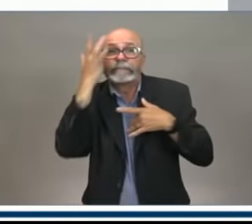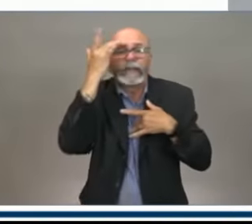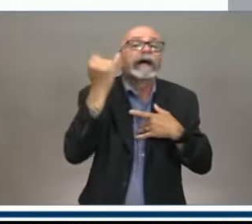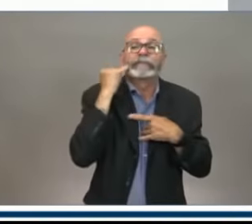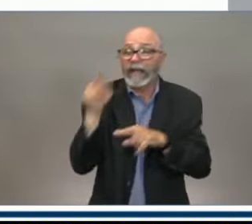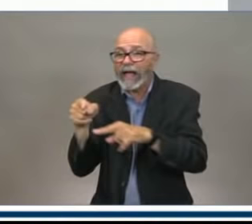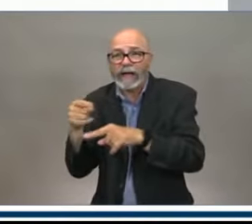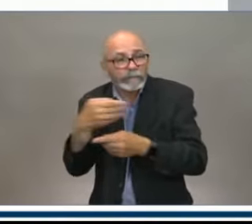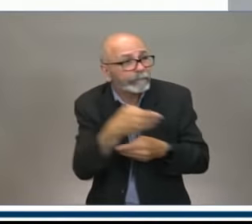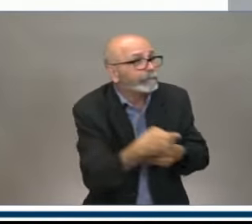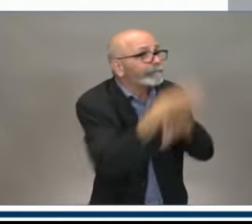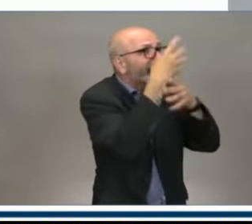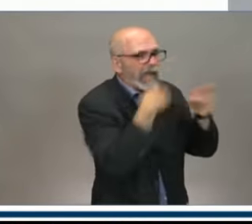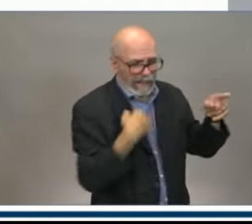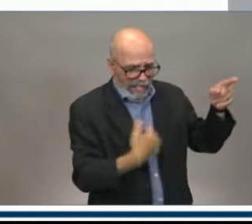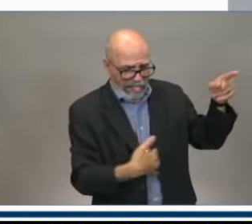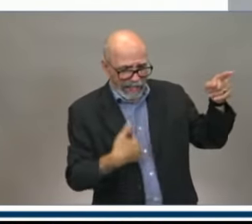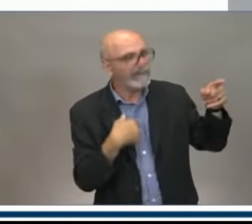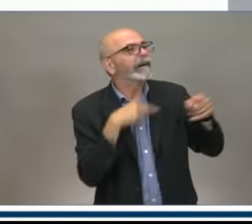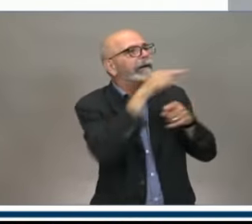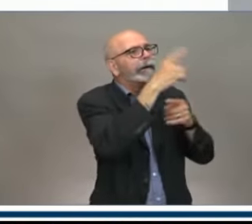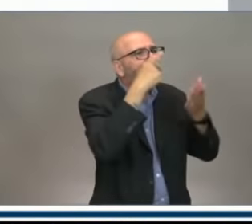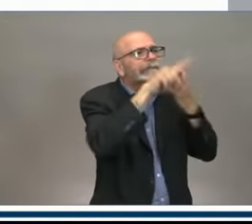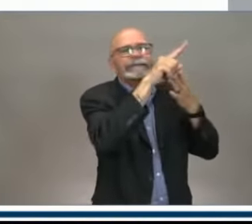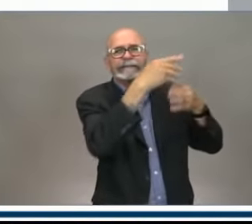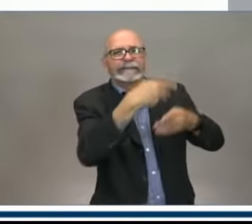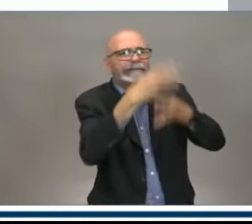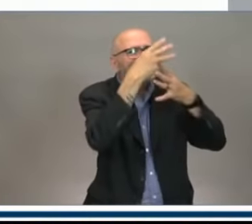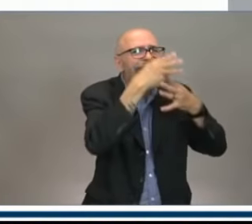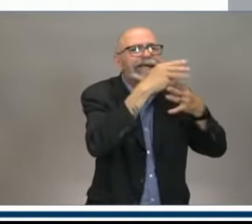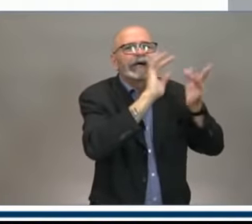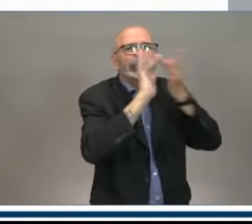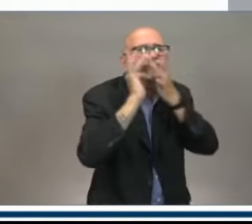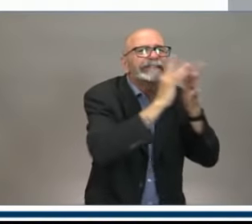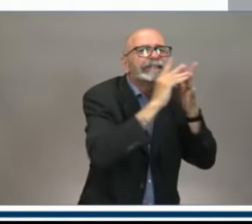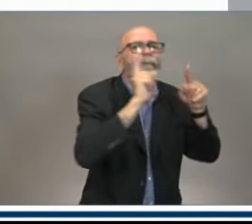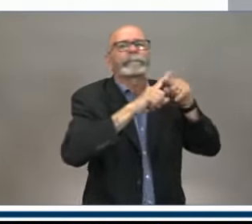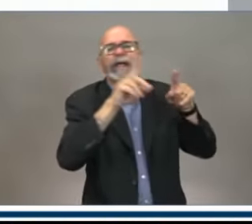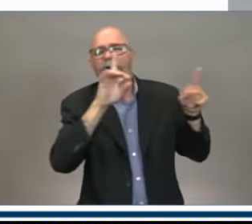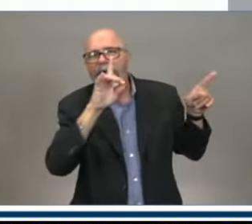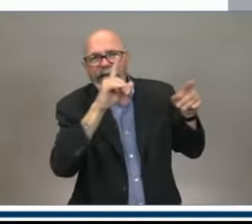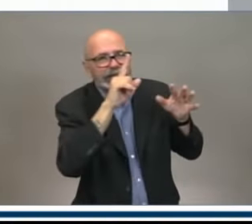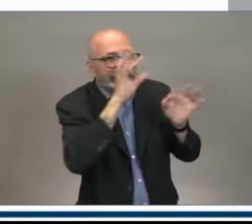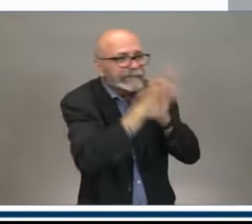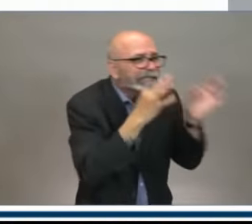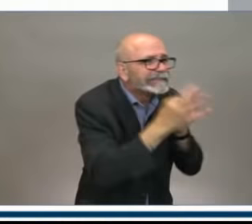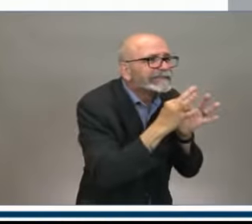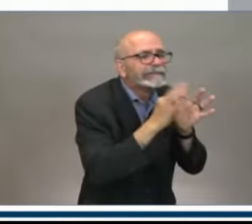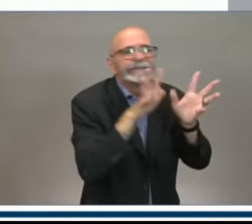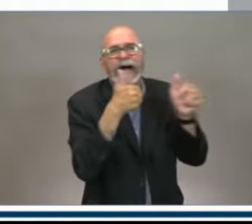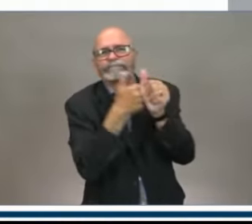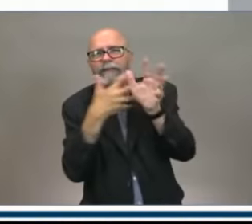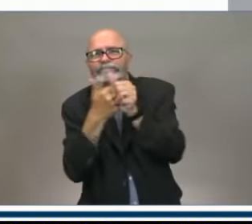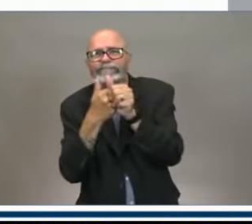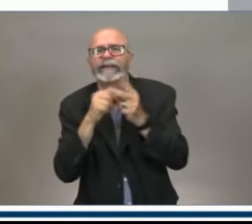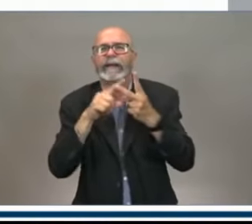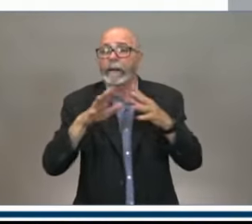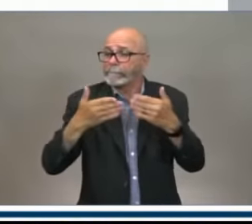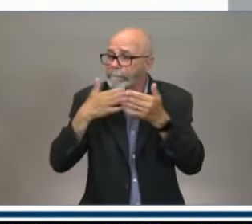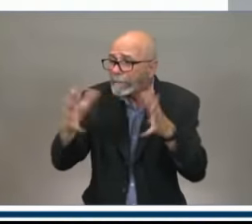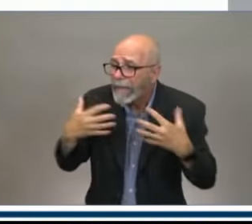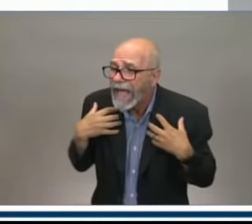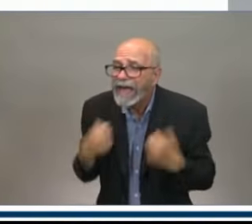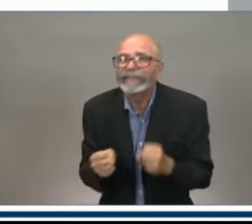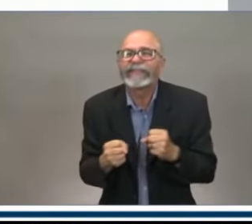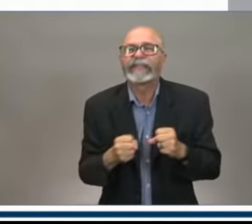screened, assessment centers, and then maintaining capacity in the lab, as well as the public health capacity to rapidly follow